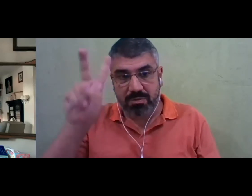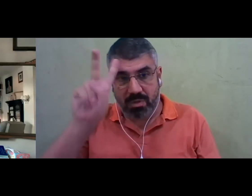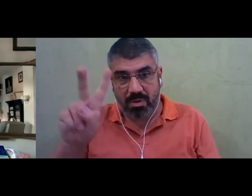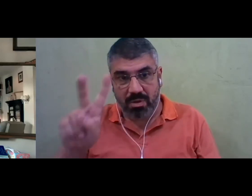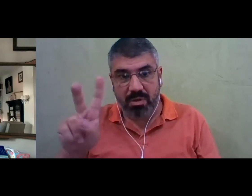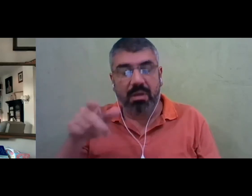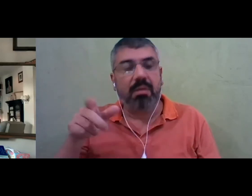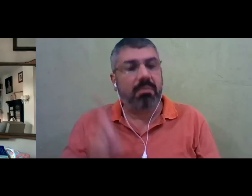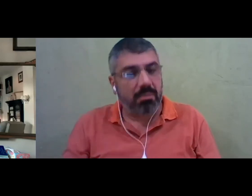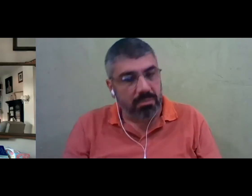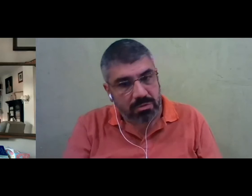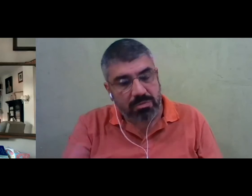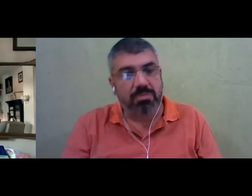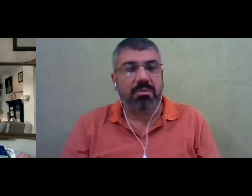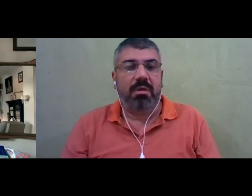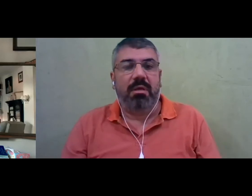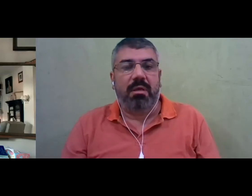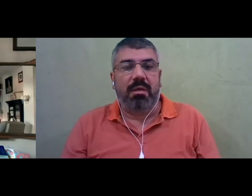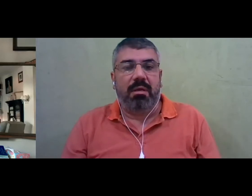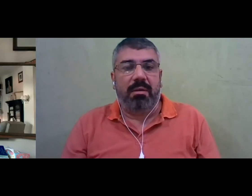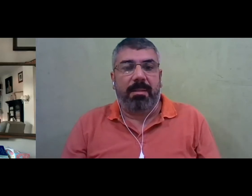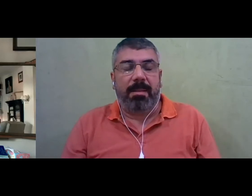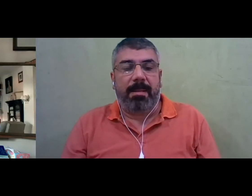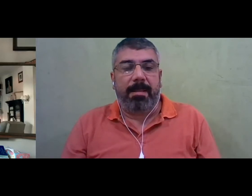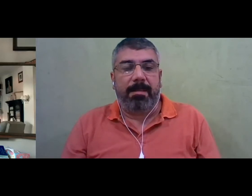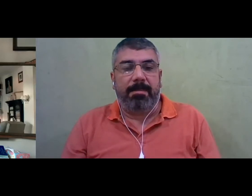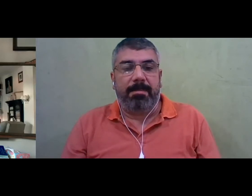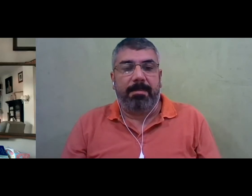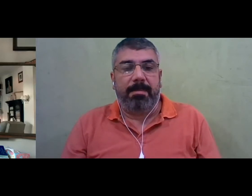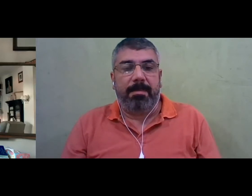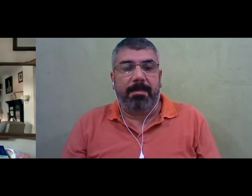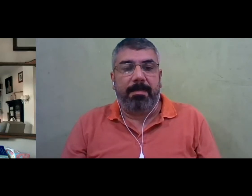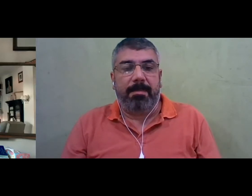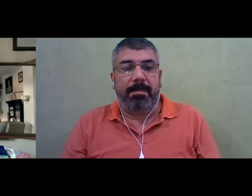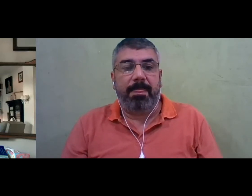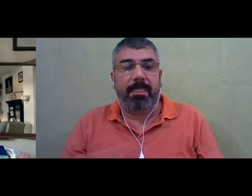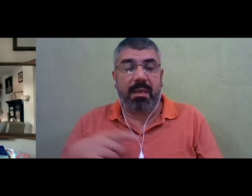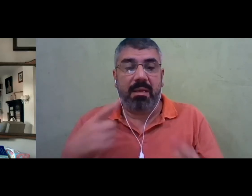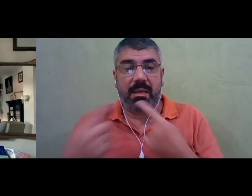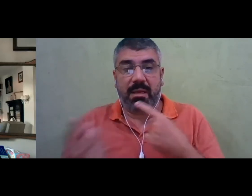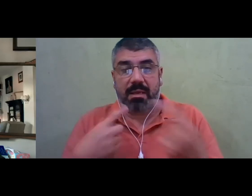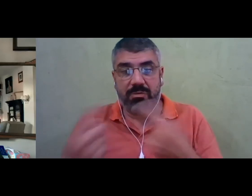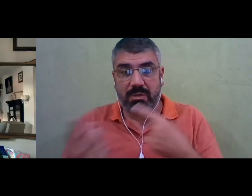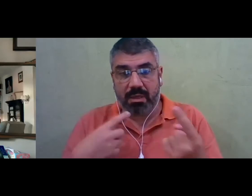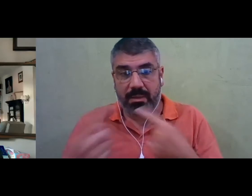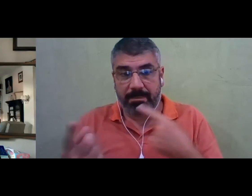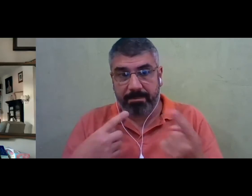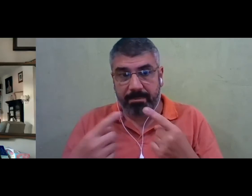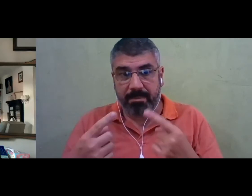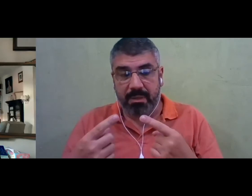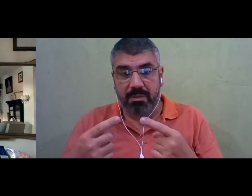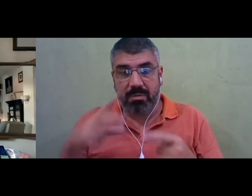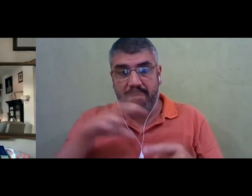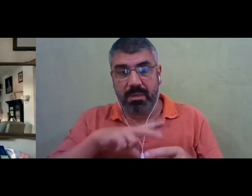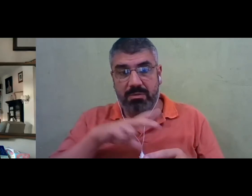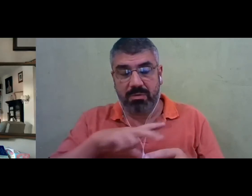continuous. You go back to the origins of relations, which are particularly characteristic